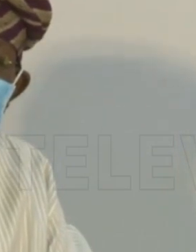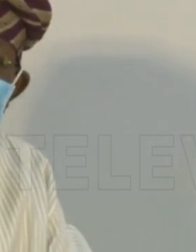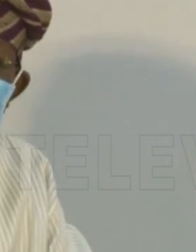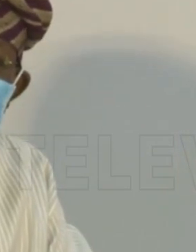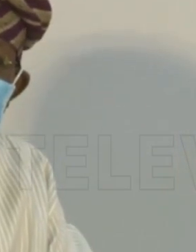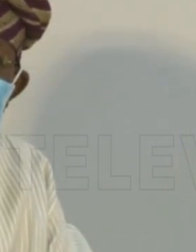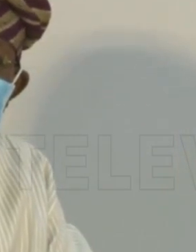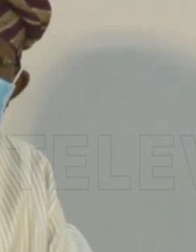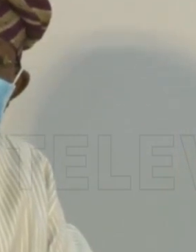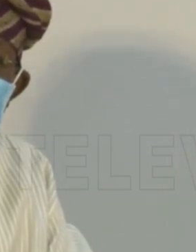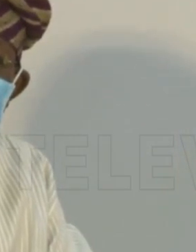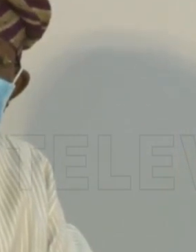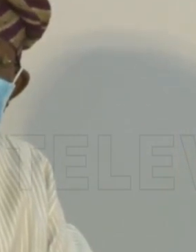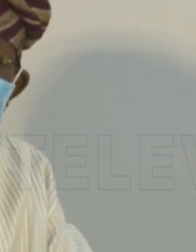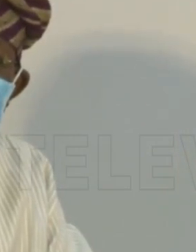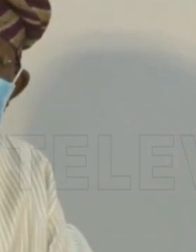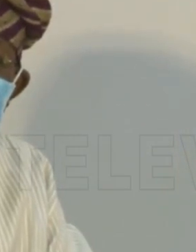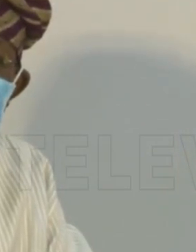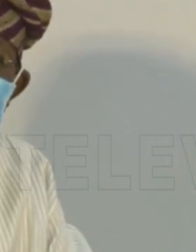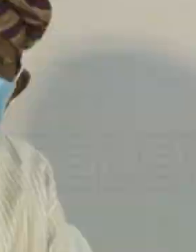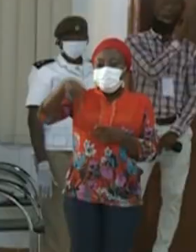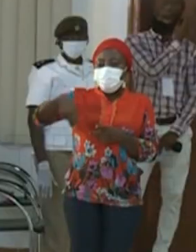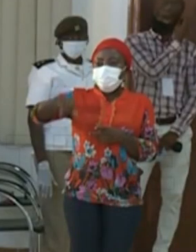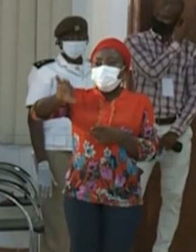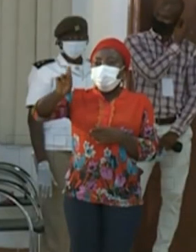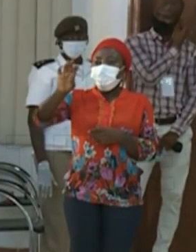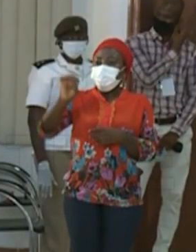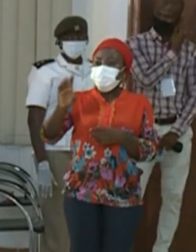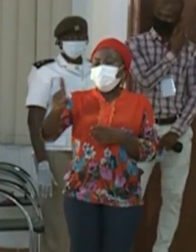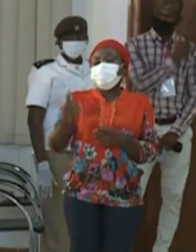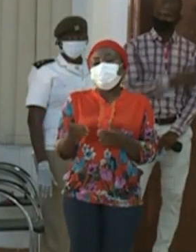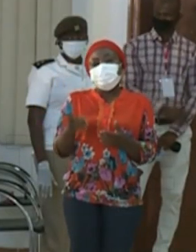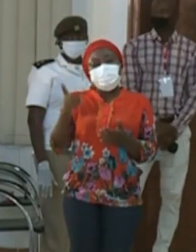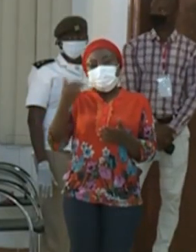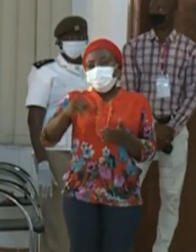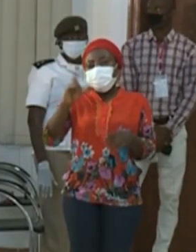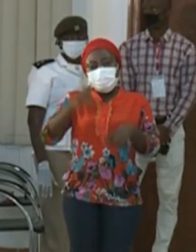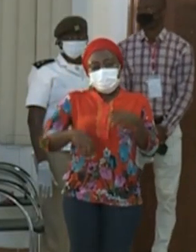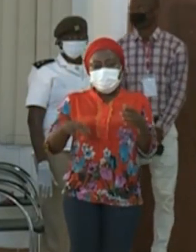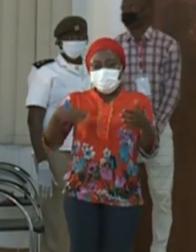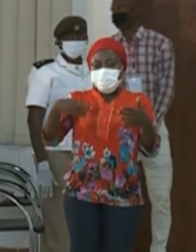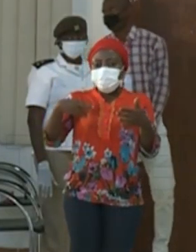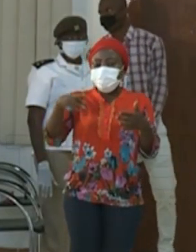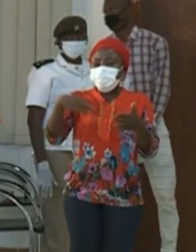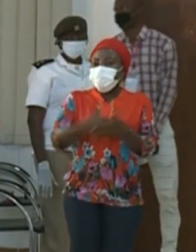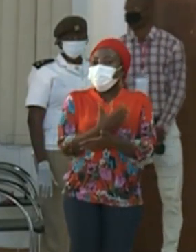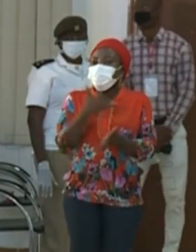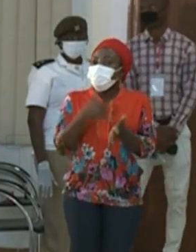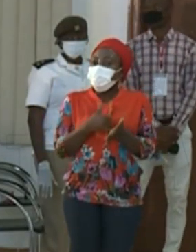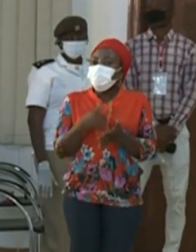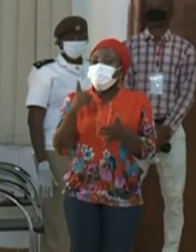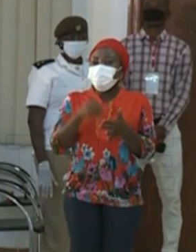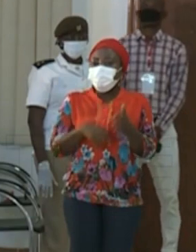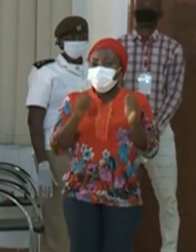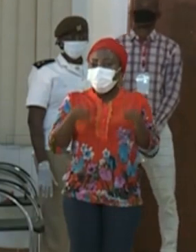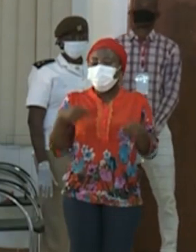it during this lockdown. What is the tax for doing to help them out so